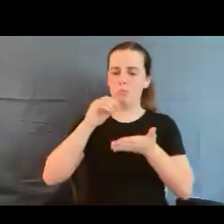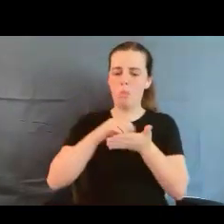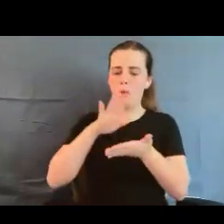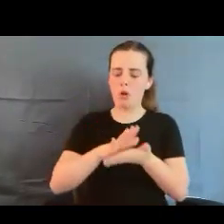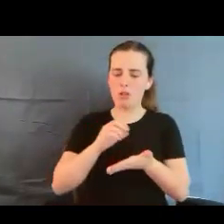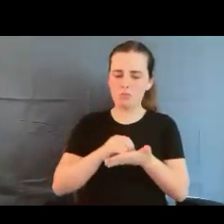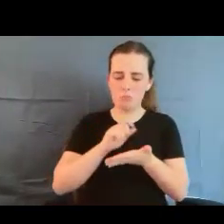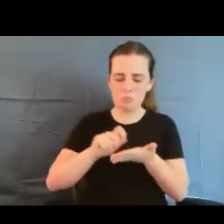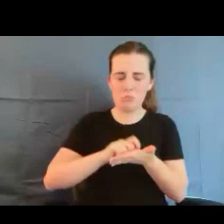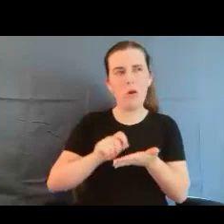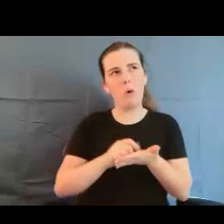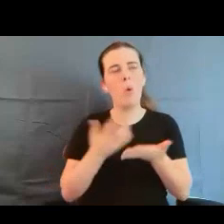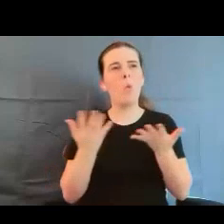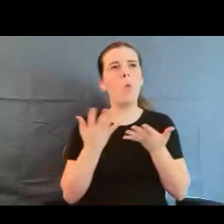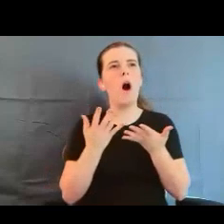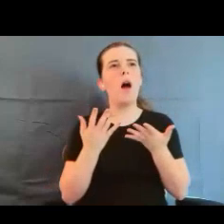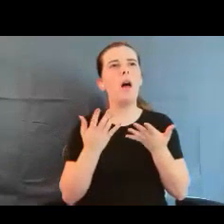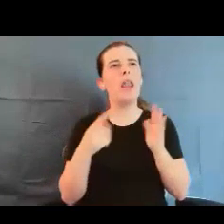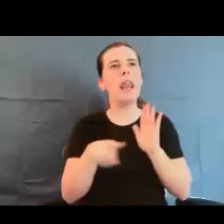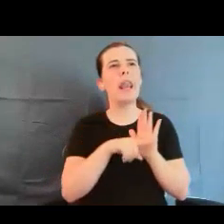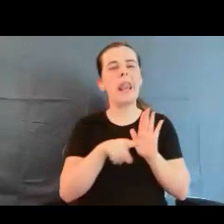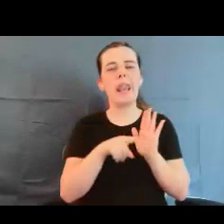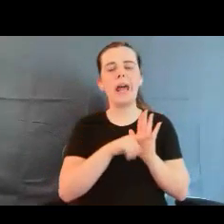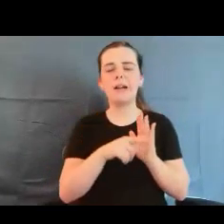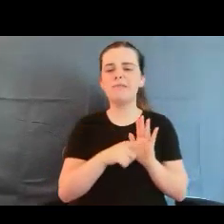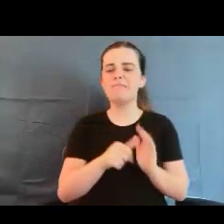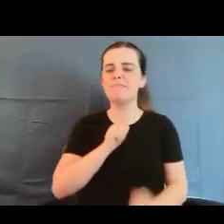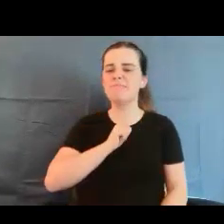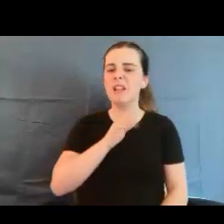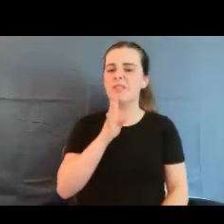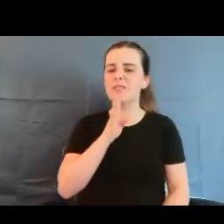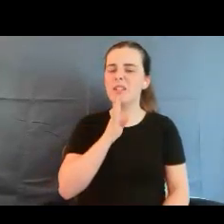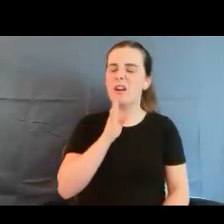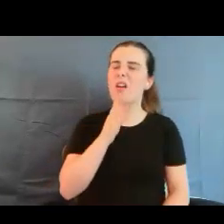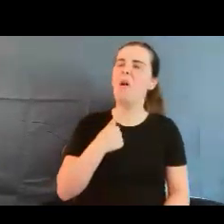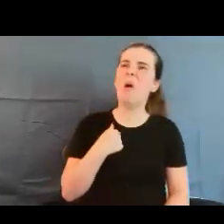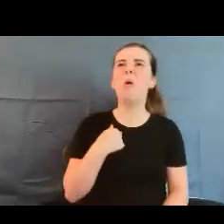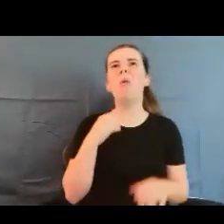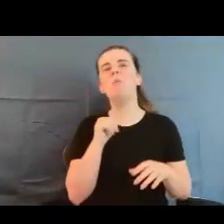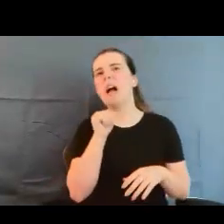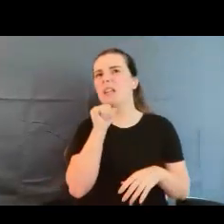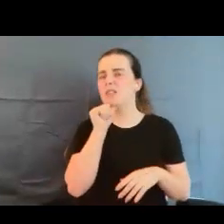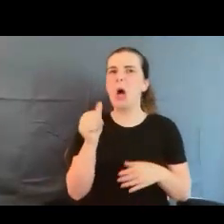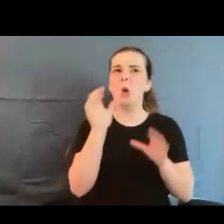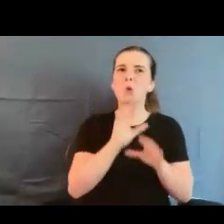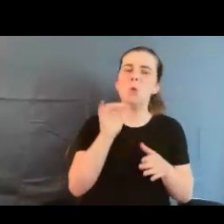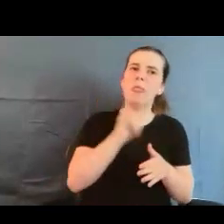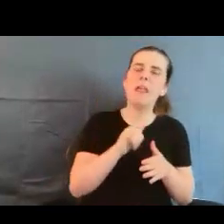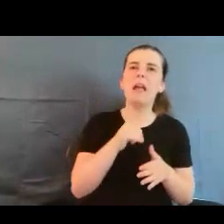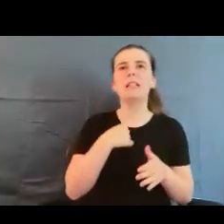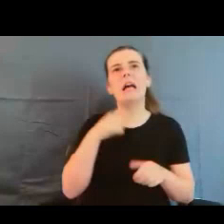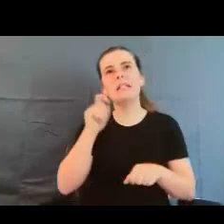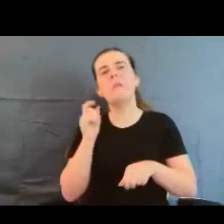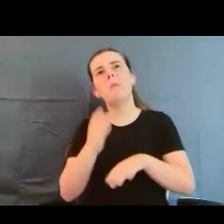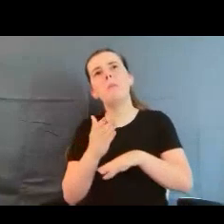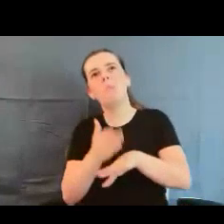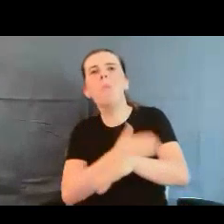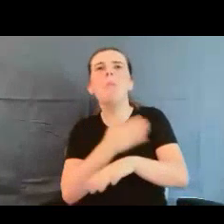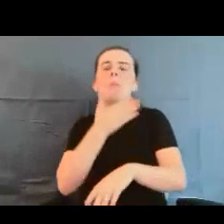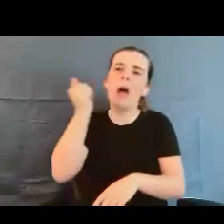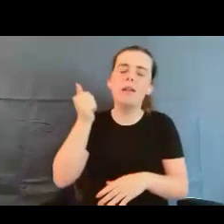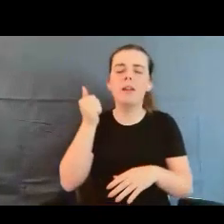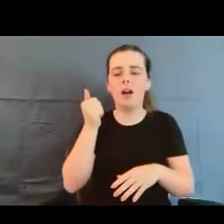all, around, I feel like all of us have had it at some point in our training block around, I didn't do this or I could have done this better. And then reframe each of those points